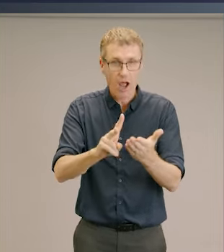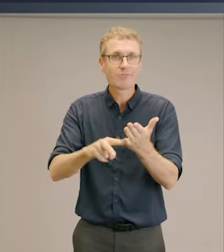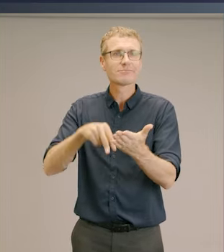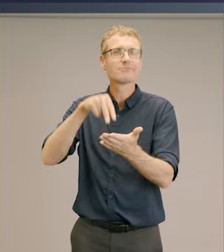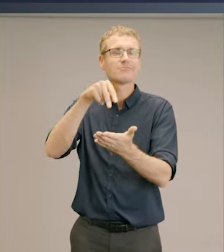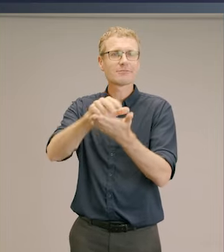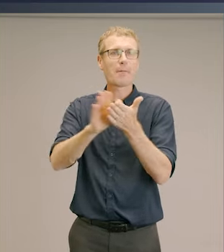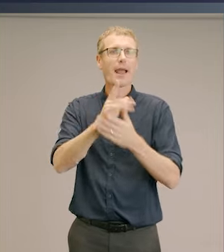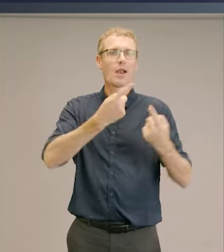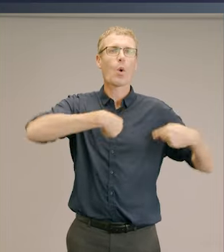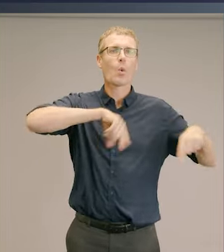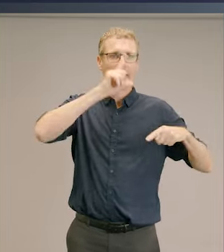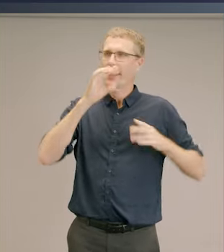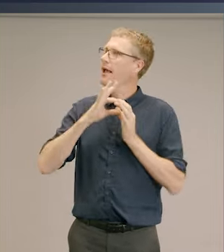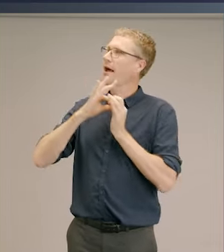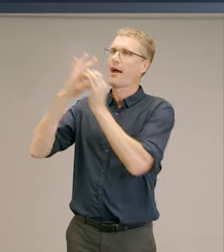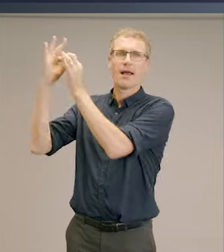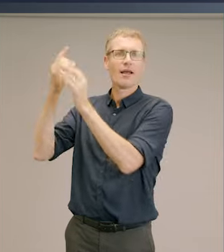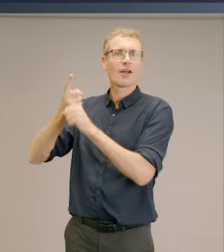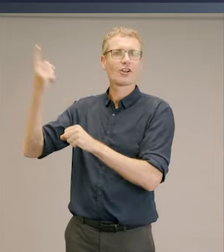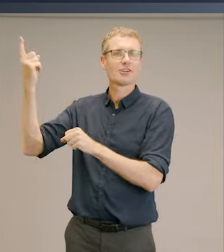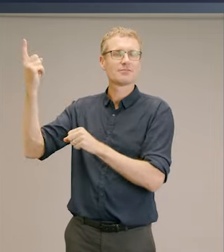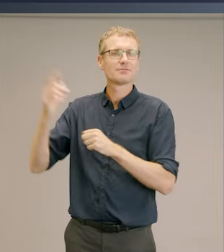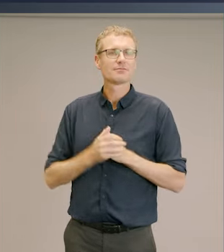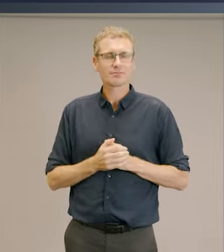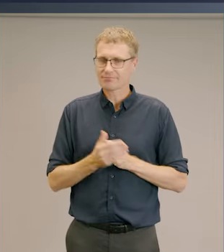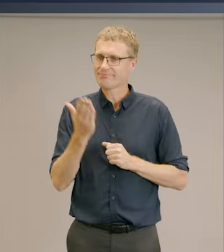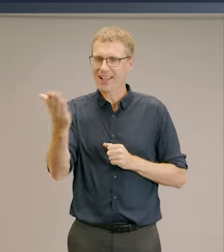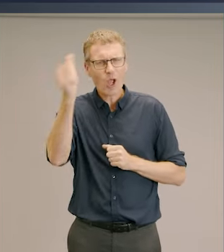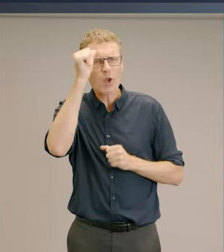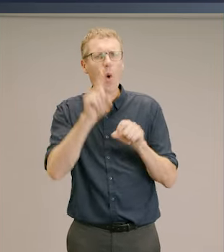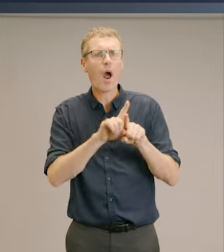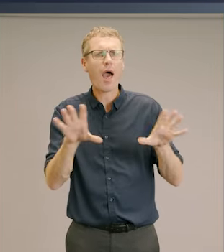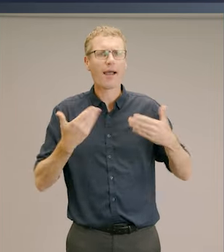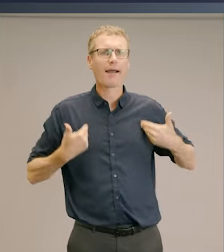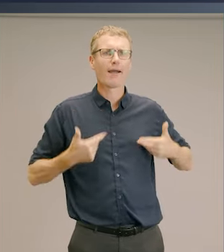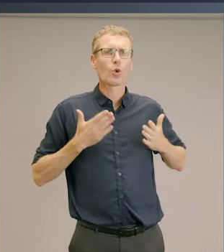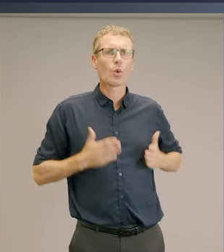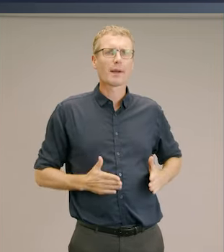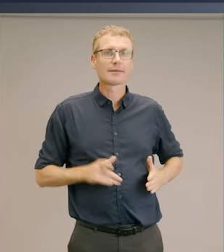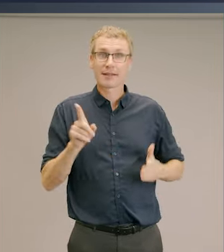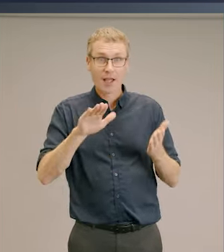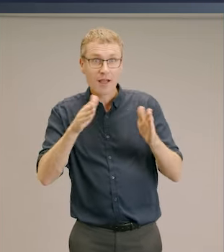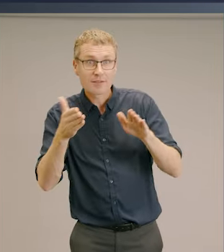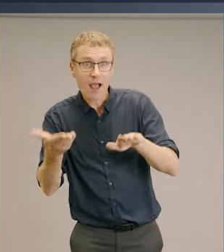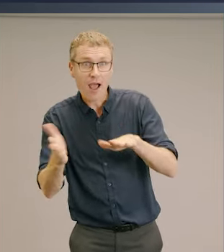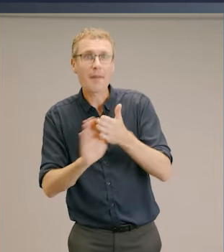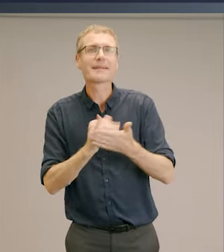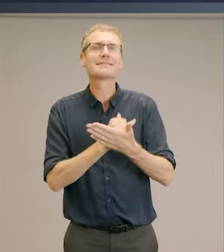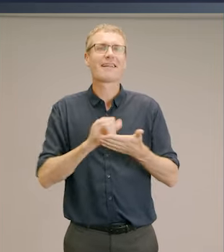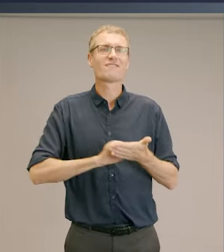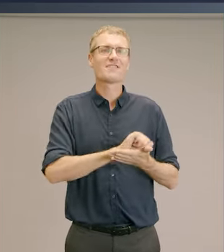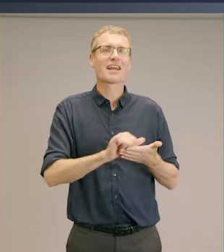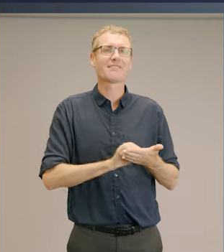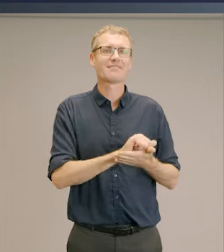Jesus is the one who connects us to our Maker. He's the one acquainted with our humanity,